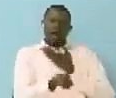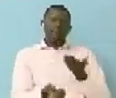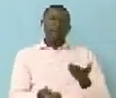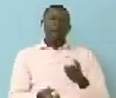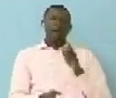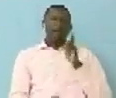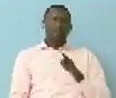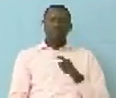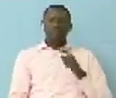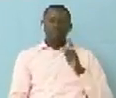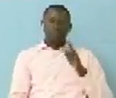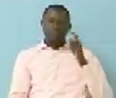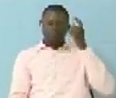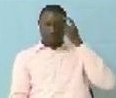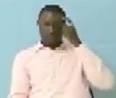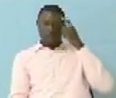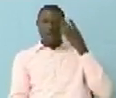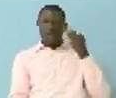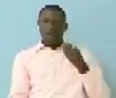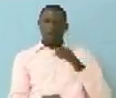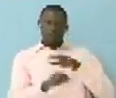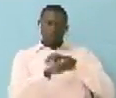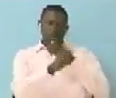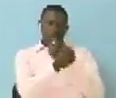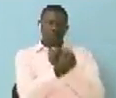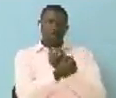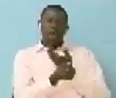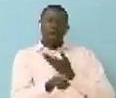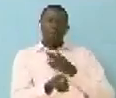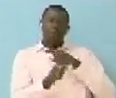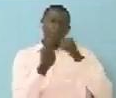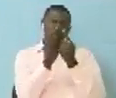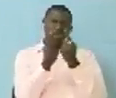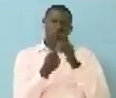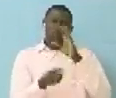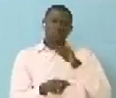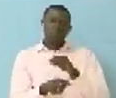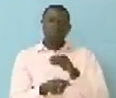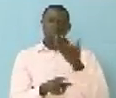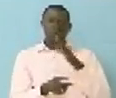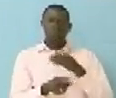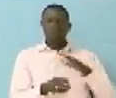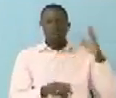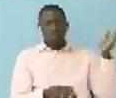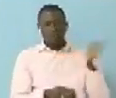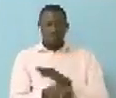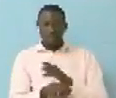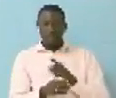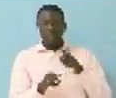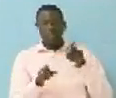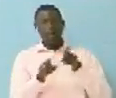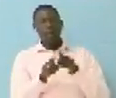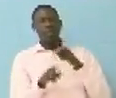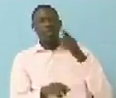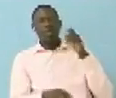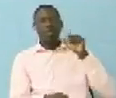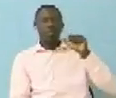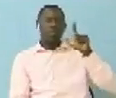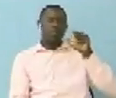But one would wonder how he was arrested has anything to do with whether he was slapped by Alaji Martin at the